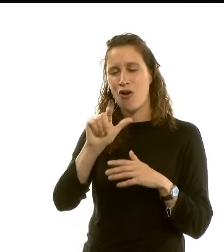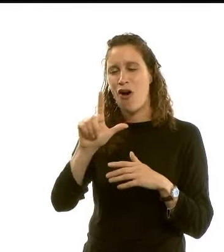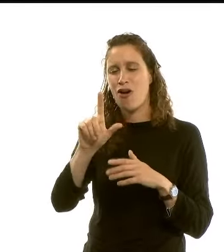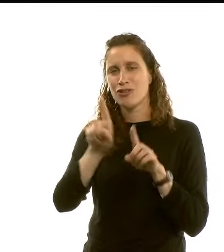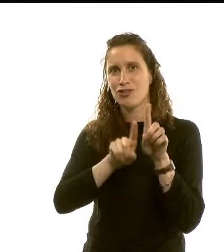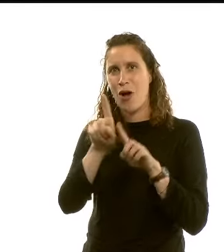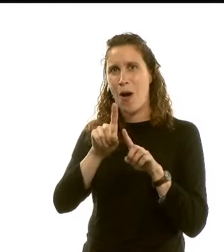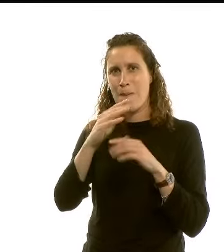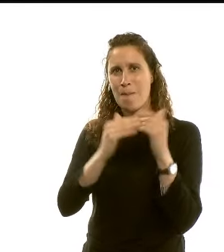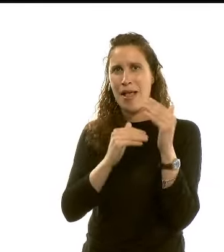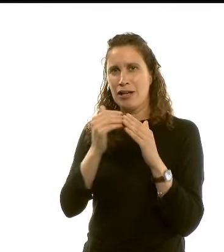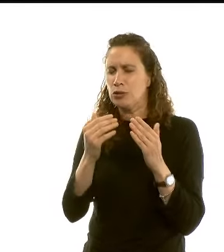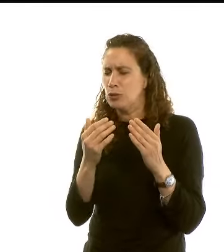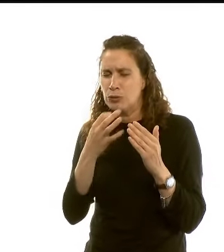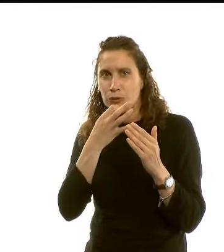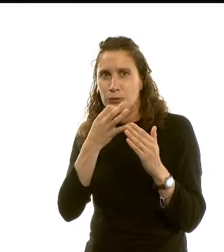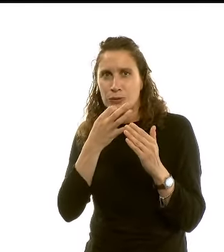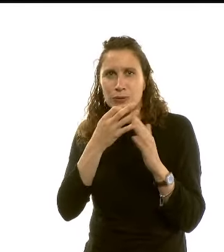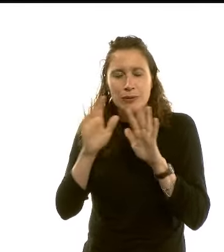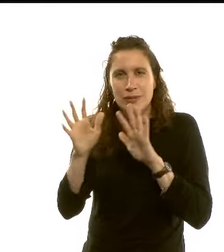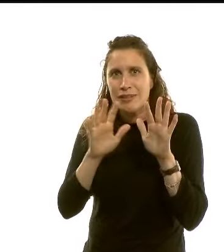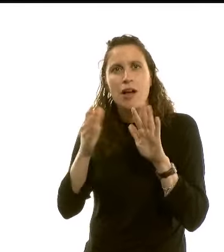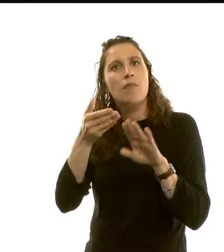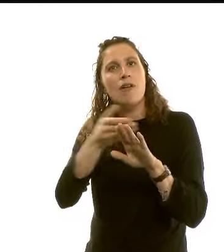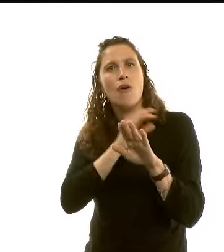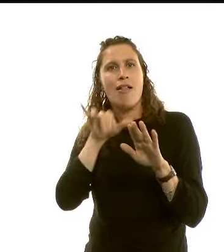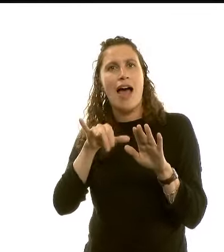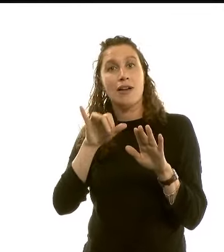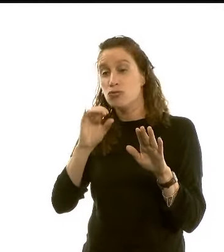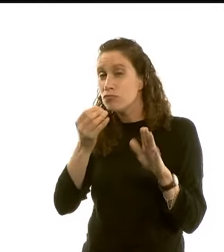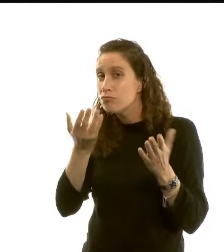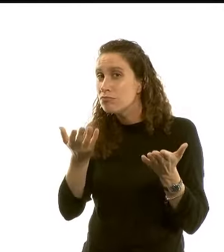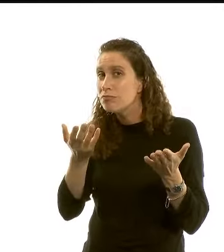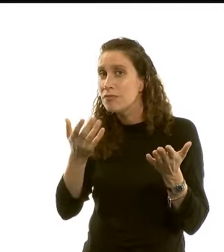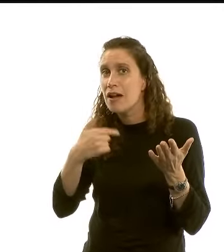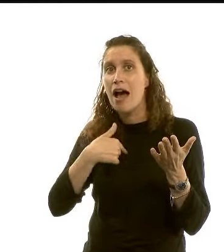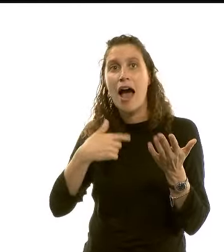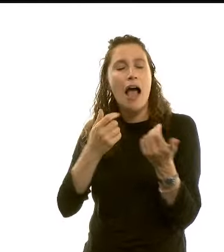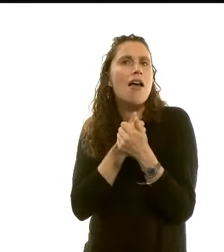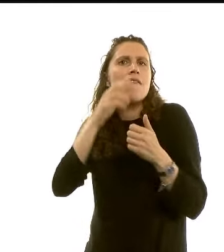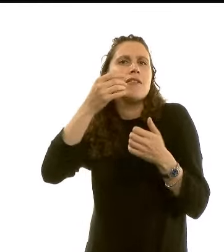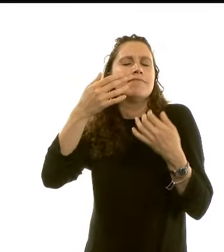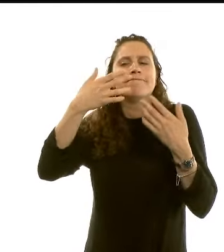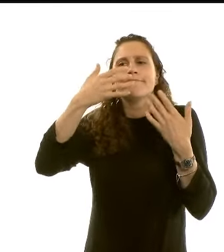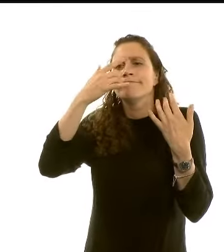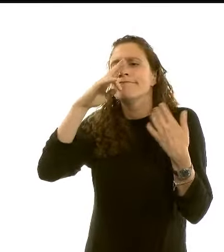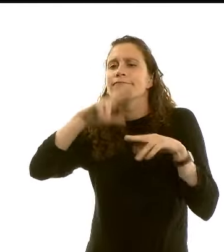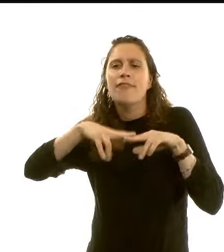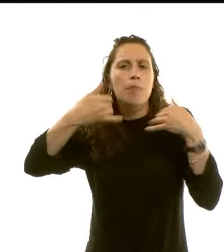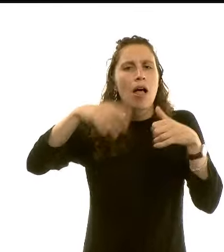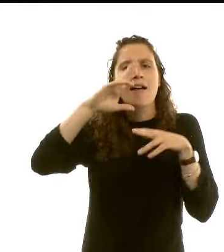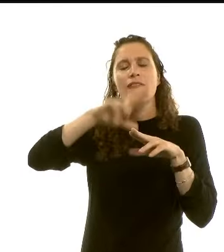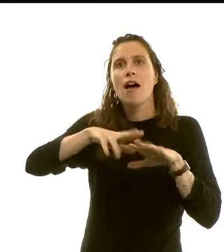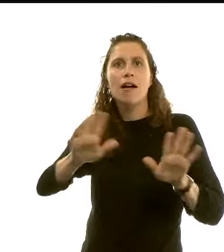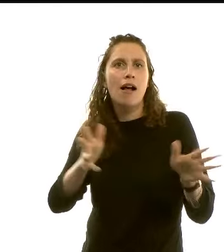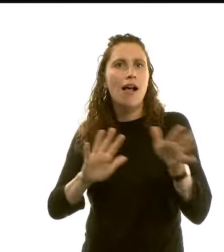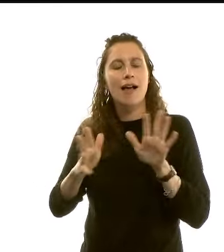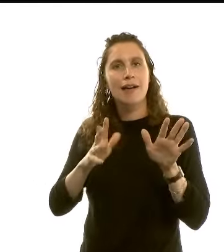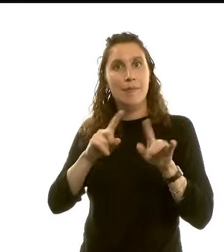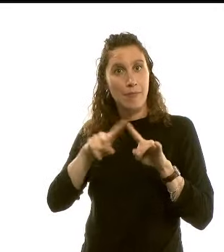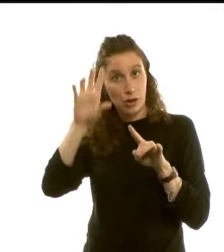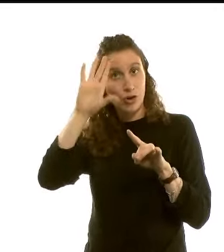as it reaches a very crucial stage. But before that, Joel, I love the playful element that comes with LEGO brick builds. But, you know, there can